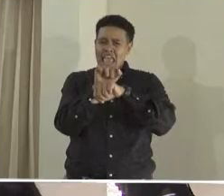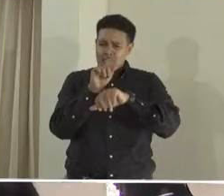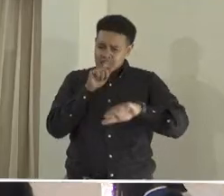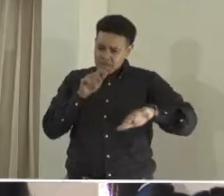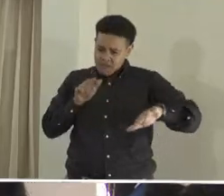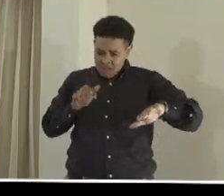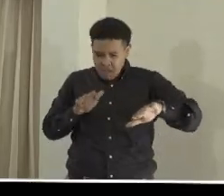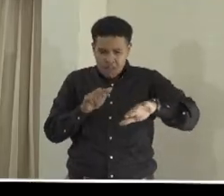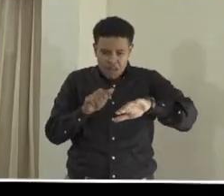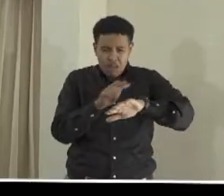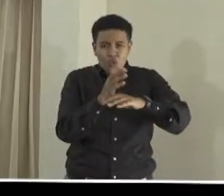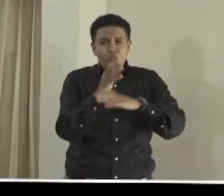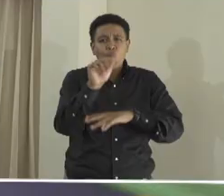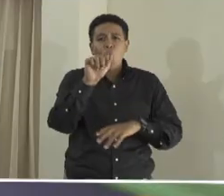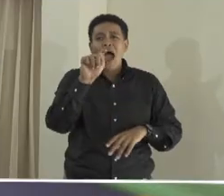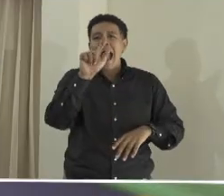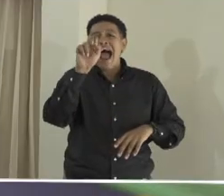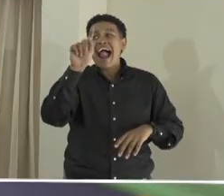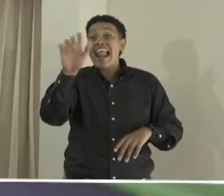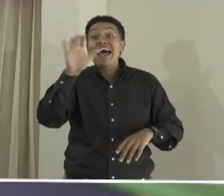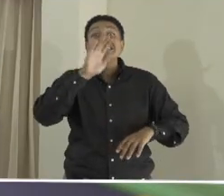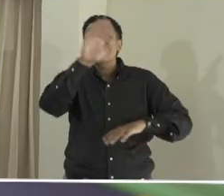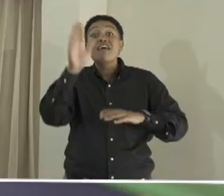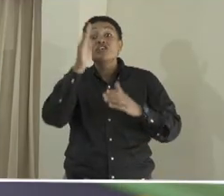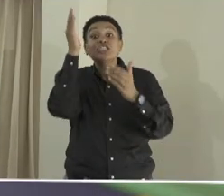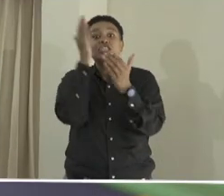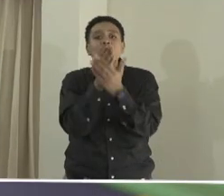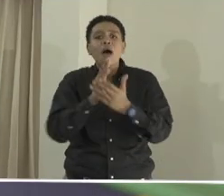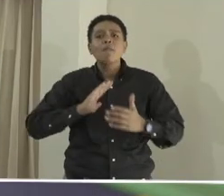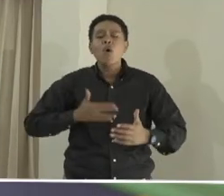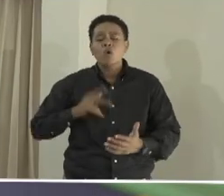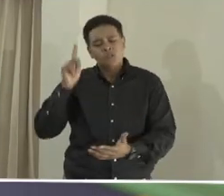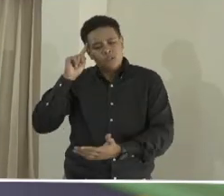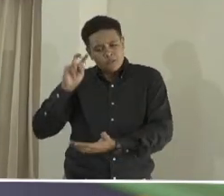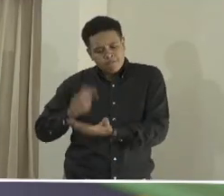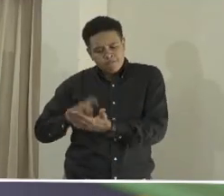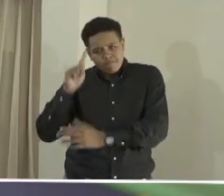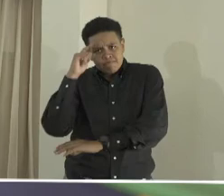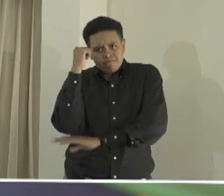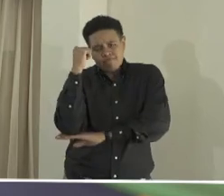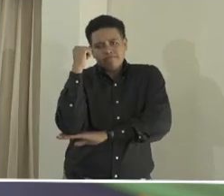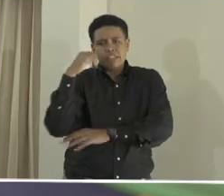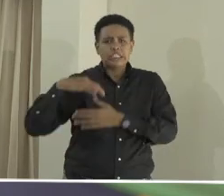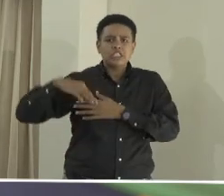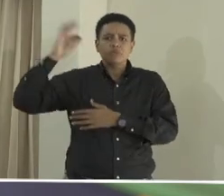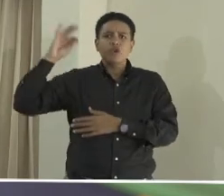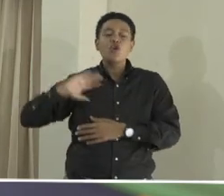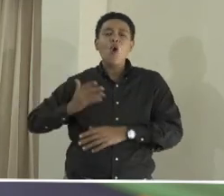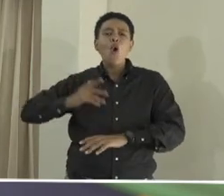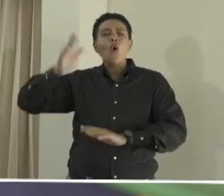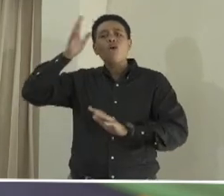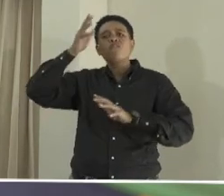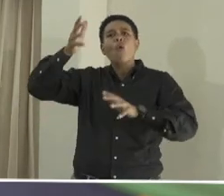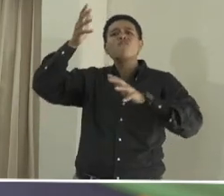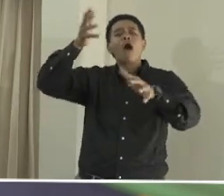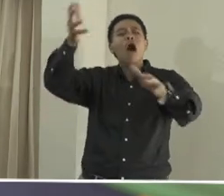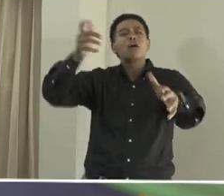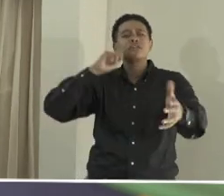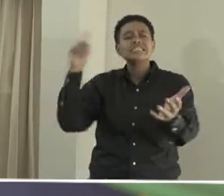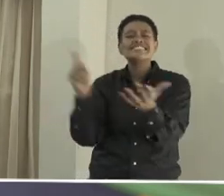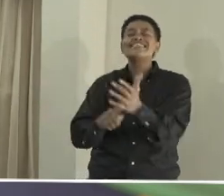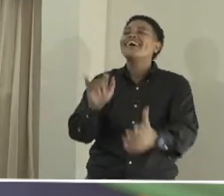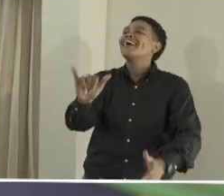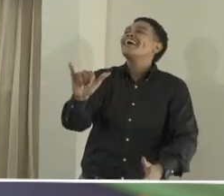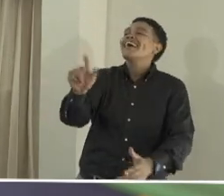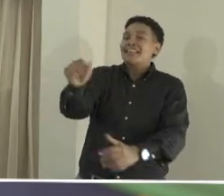Atlantic did not stop our indomitable spirit. Our forefathers came to the realization